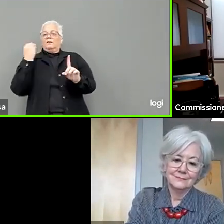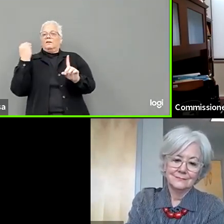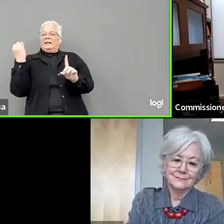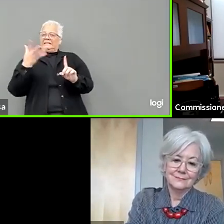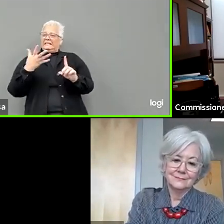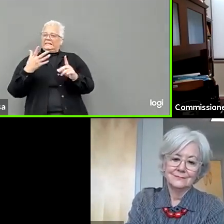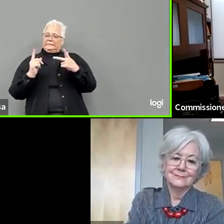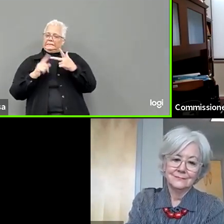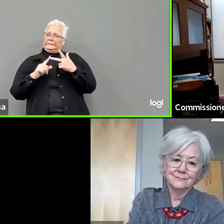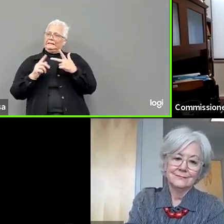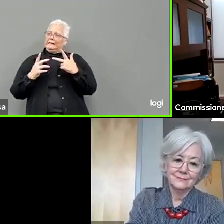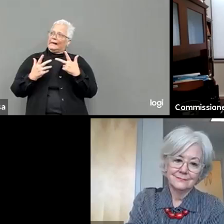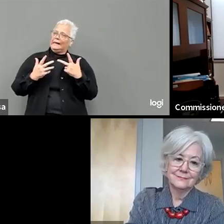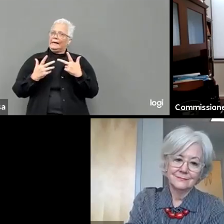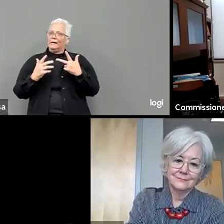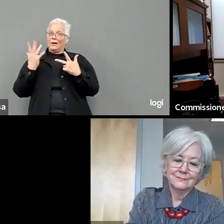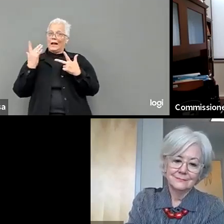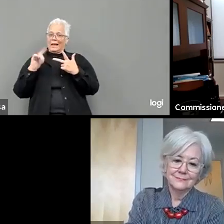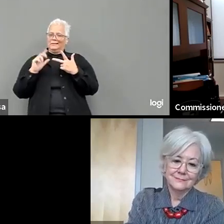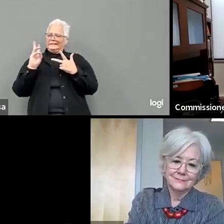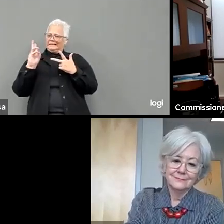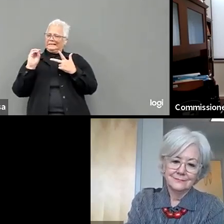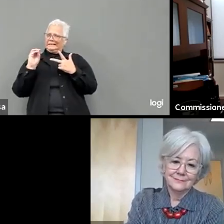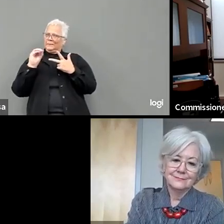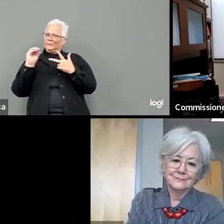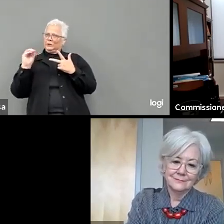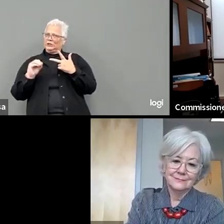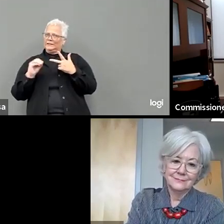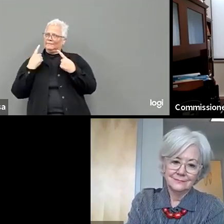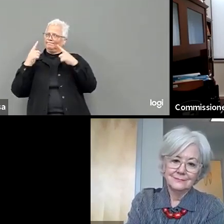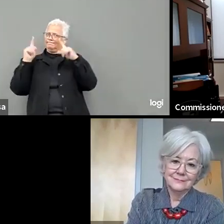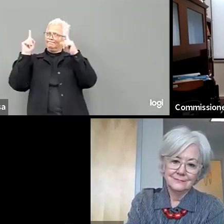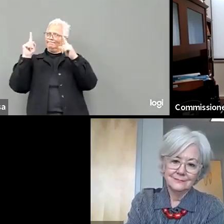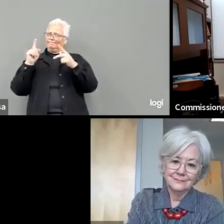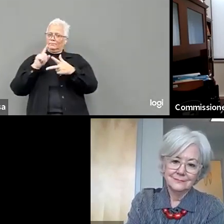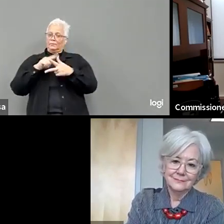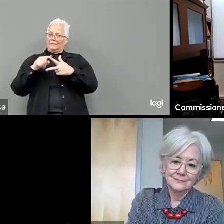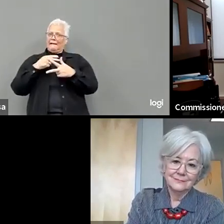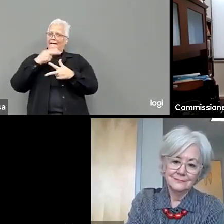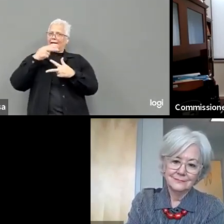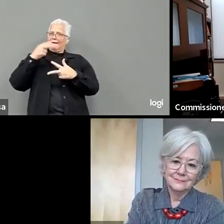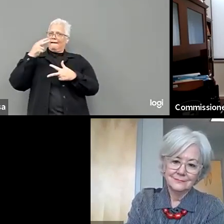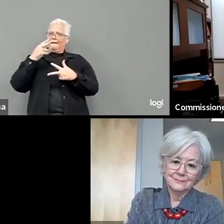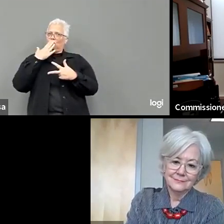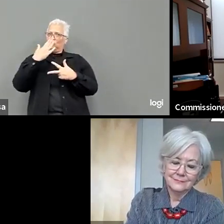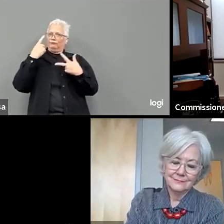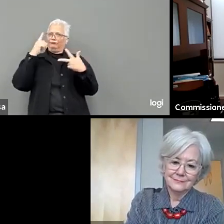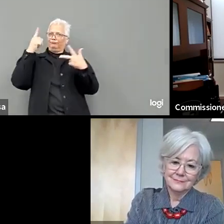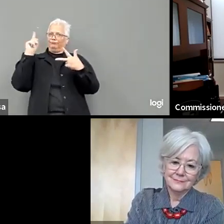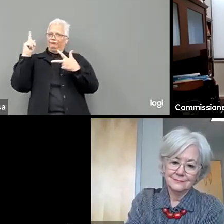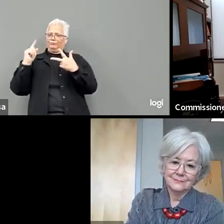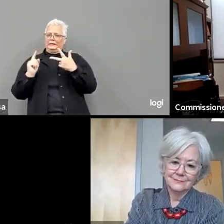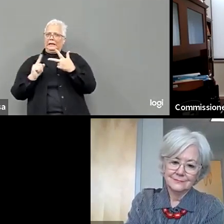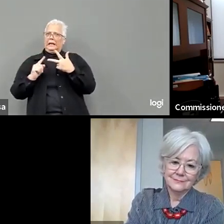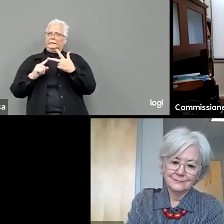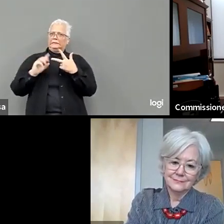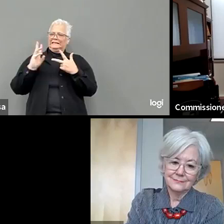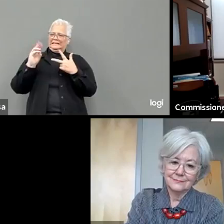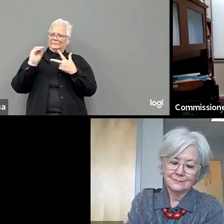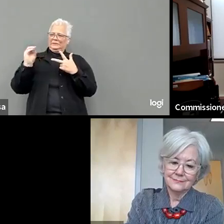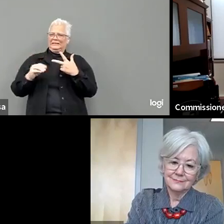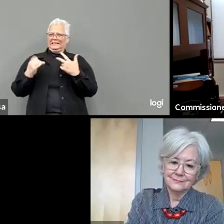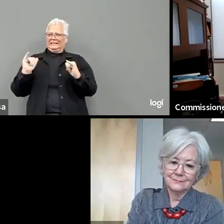in Tulsa County? You know, I absolutely do. And so far, really, it's I think